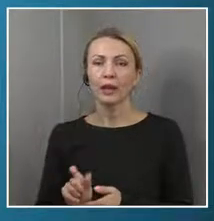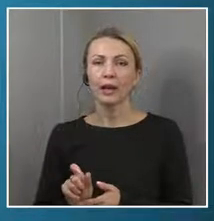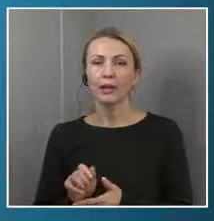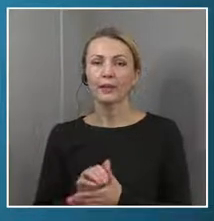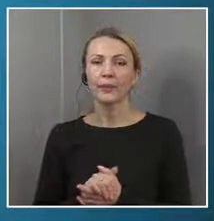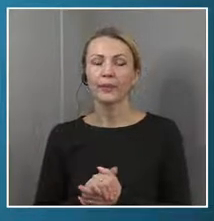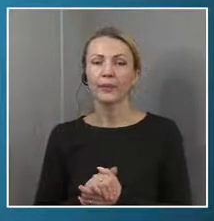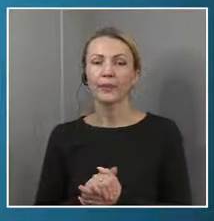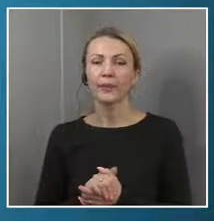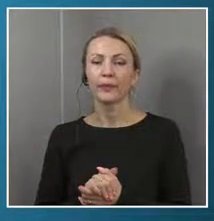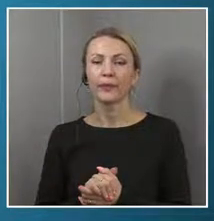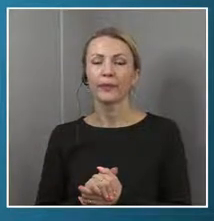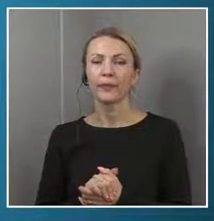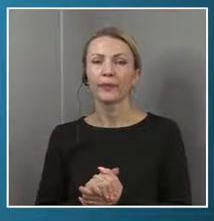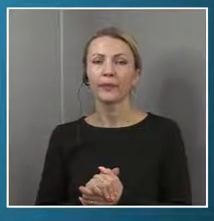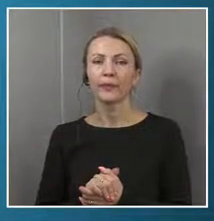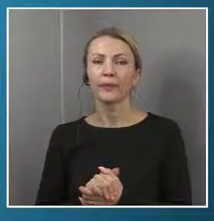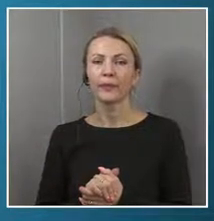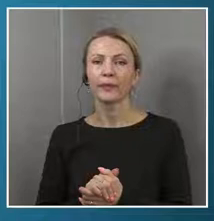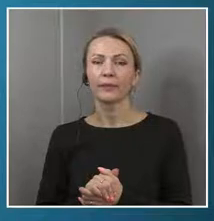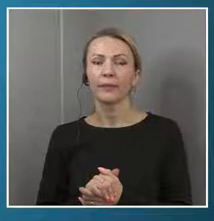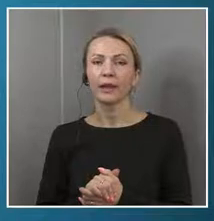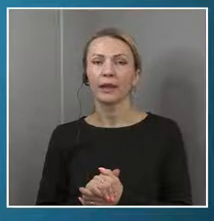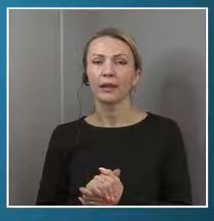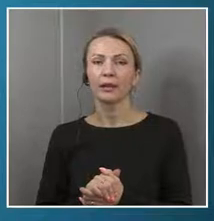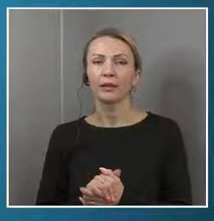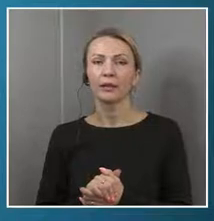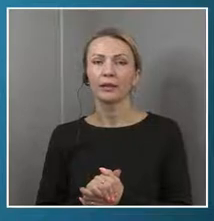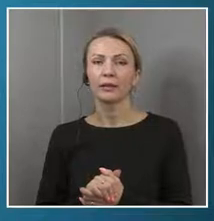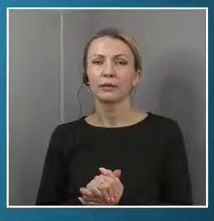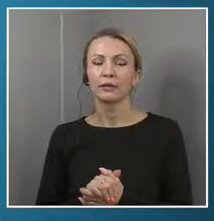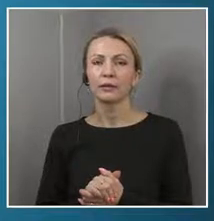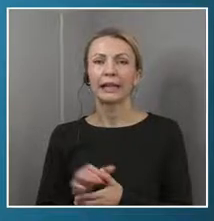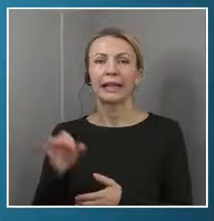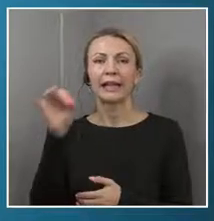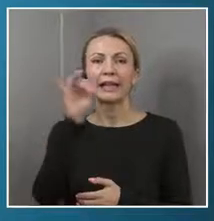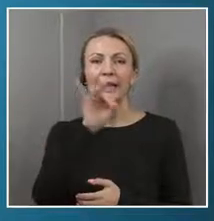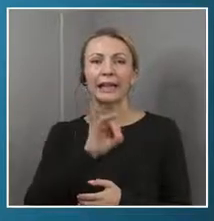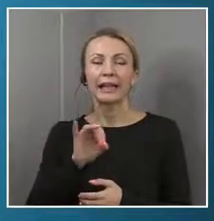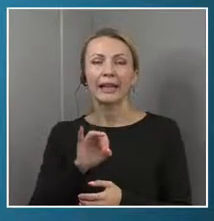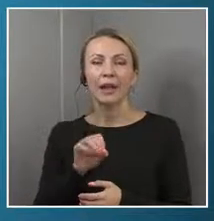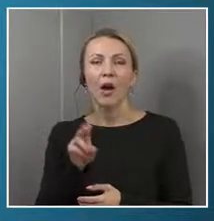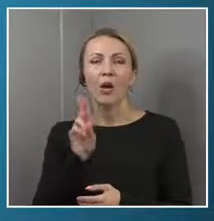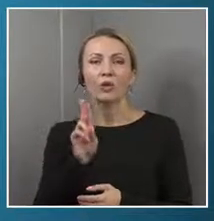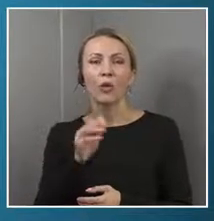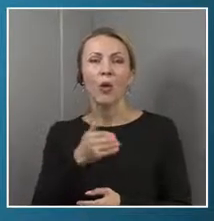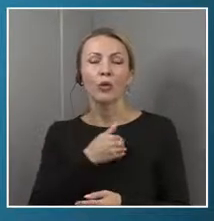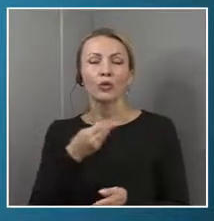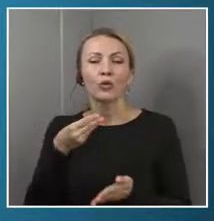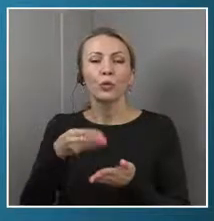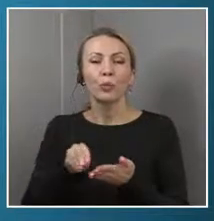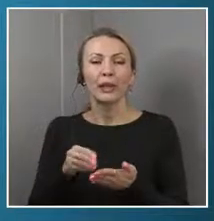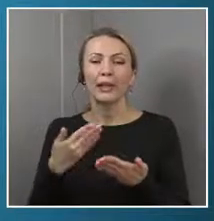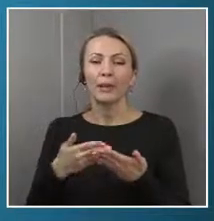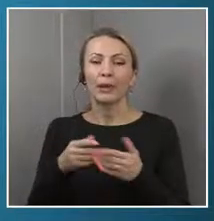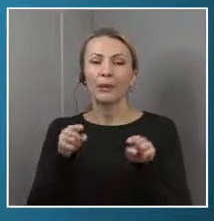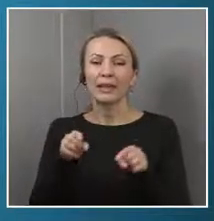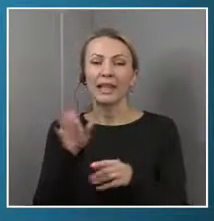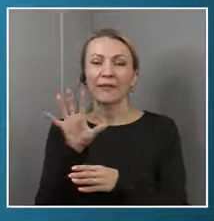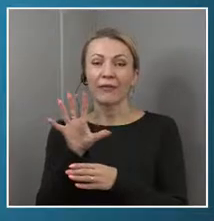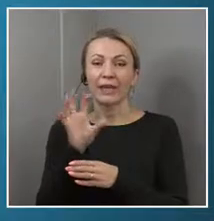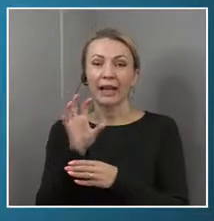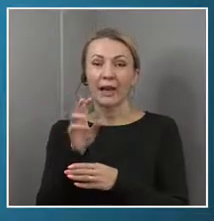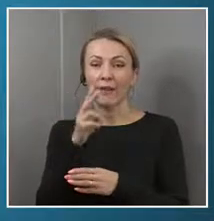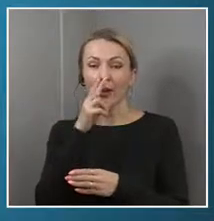your client, here's Gagosian, Castelli, and Charles Saatchi, was always there. But